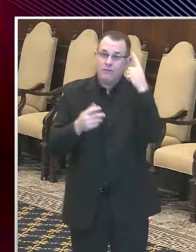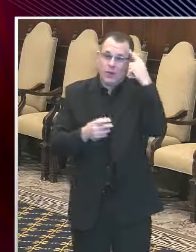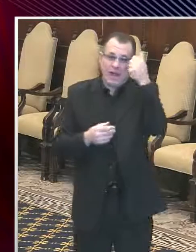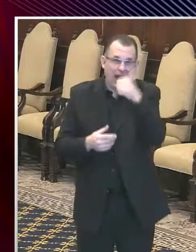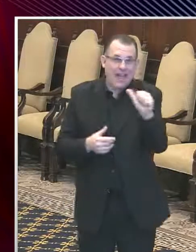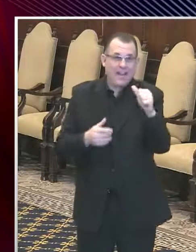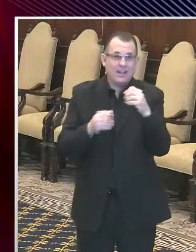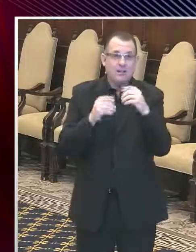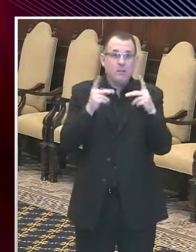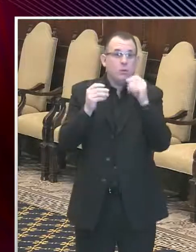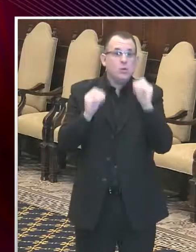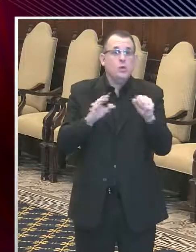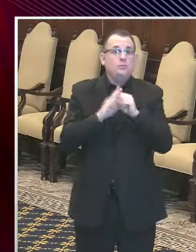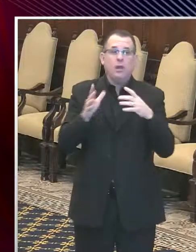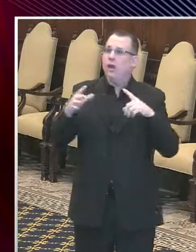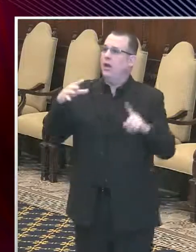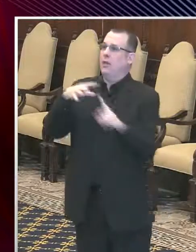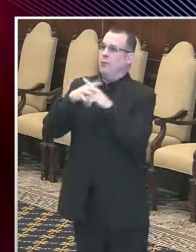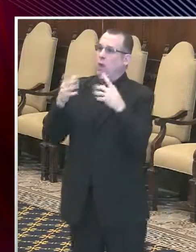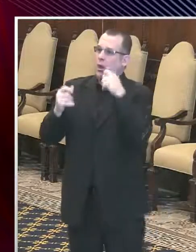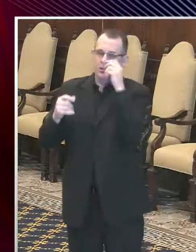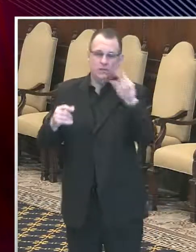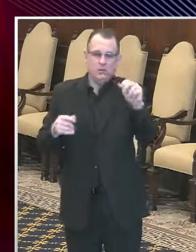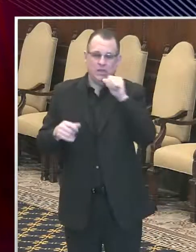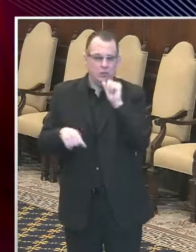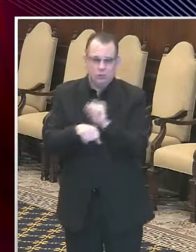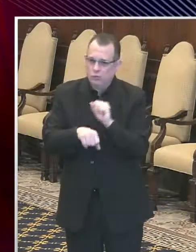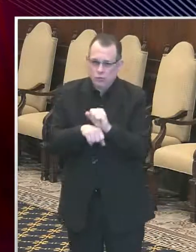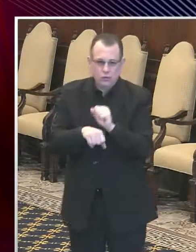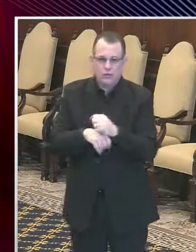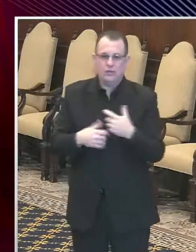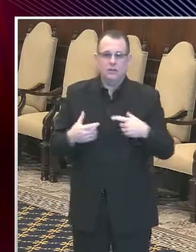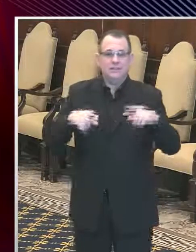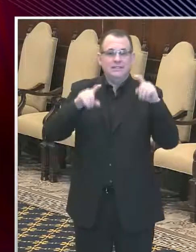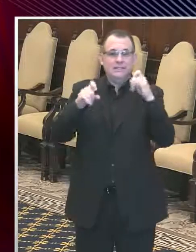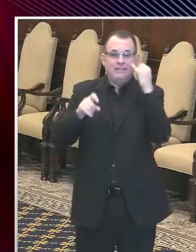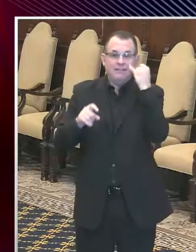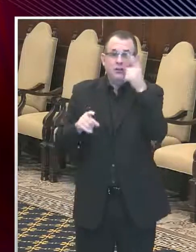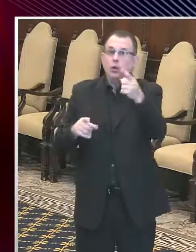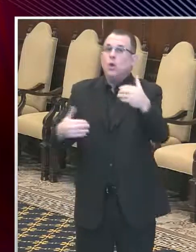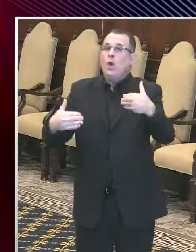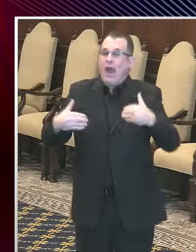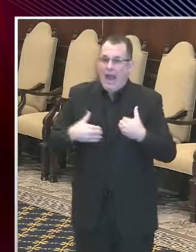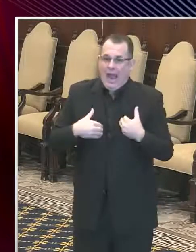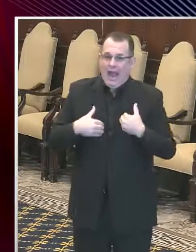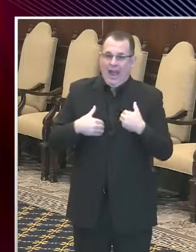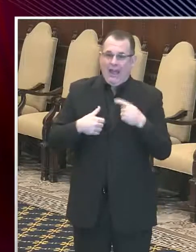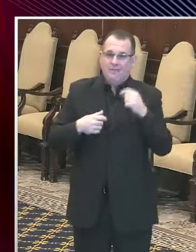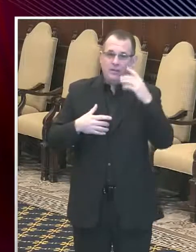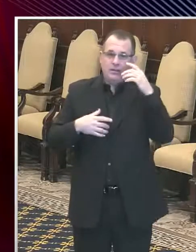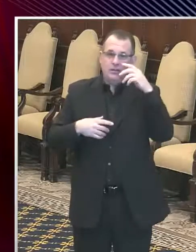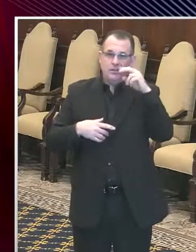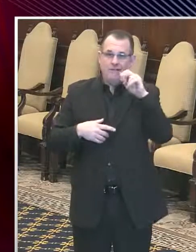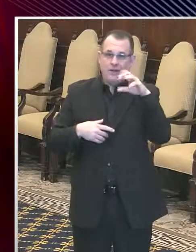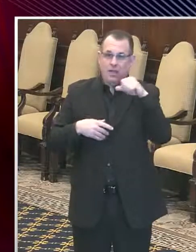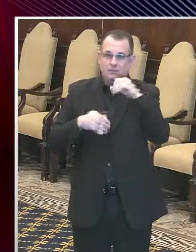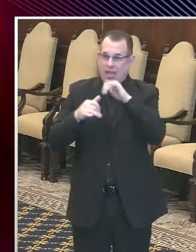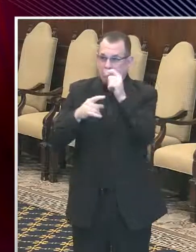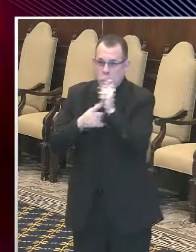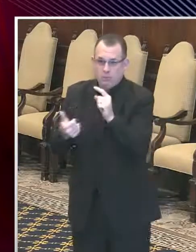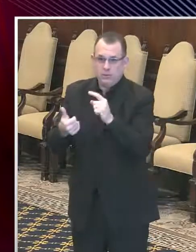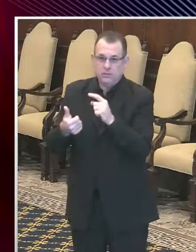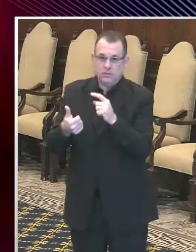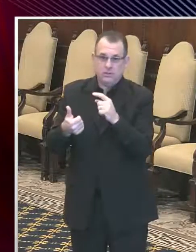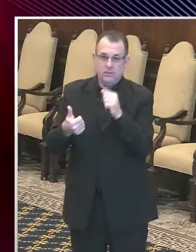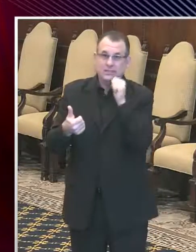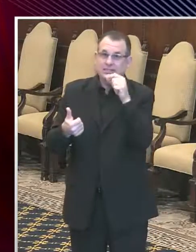only tells you if you have infection at that moment. It doesn't tell you whether you've been exposed. It doesn't tell you whether you're in the incubation period